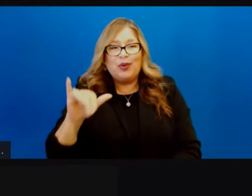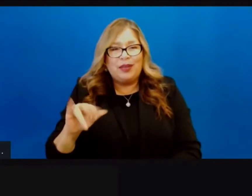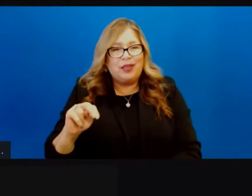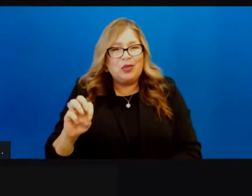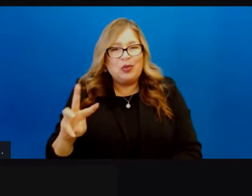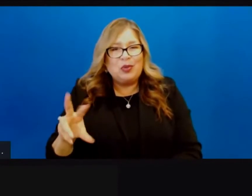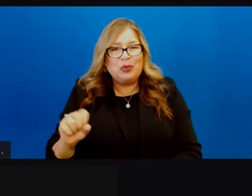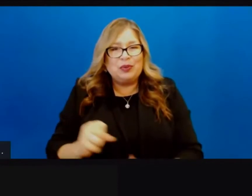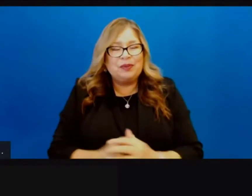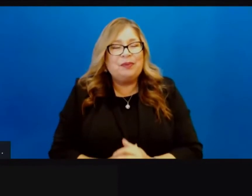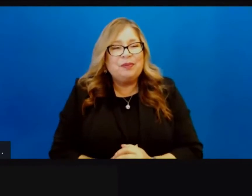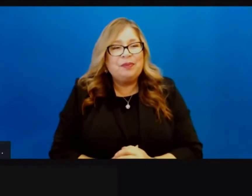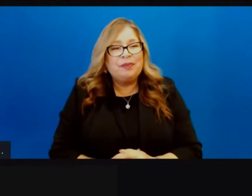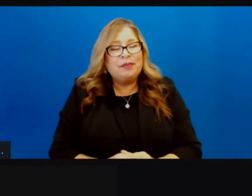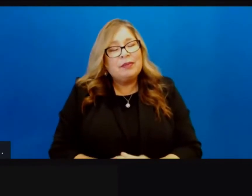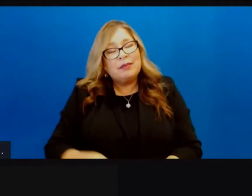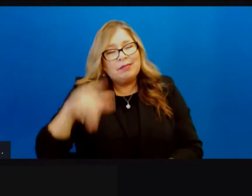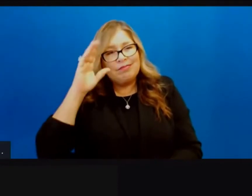Hi, Dr. Galley.